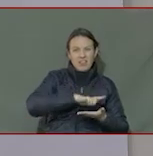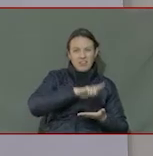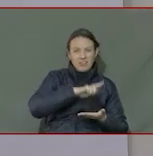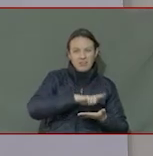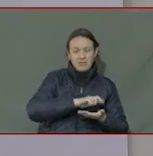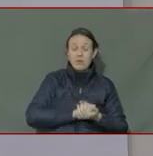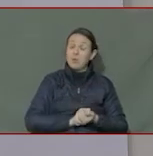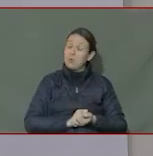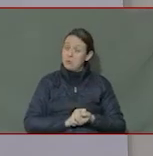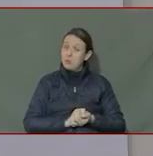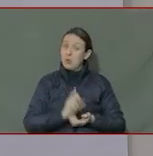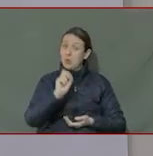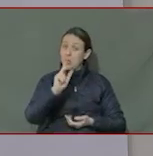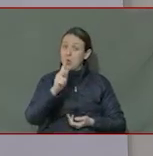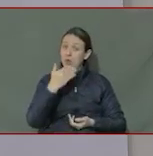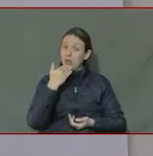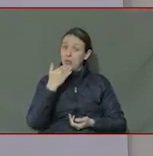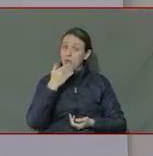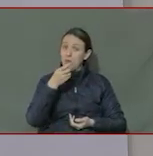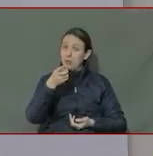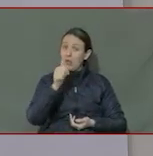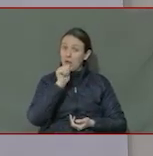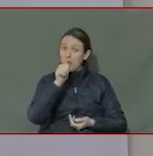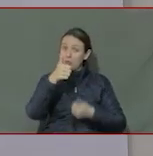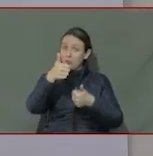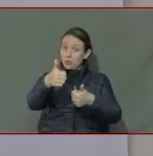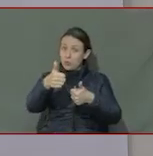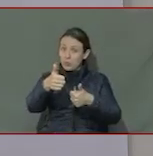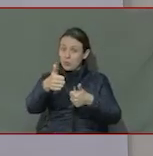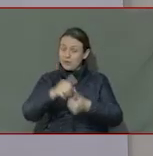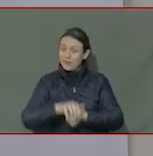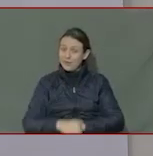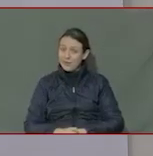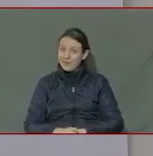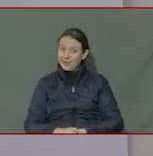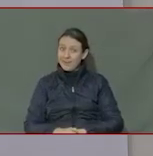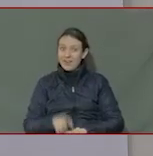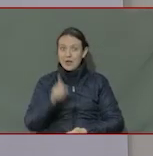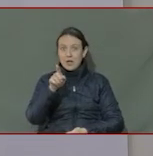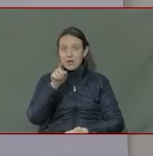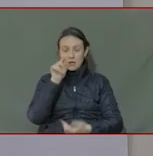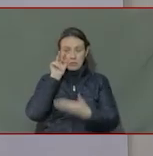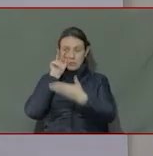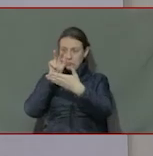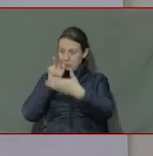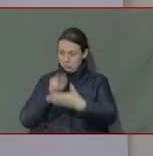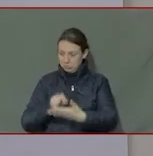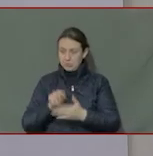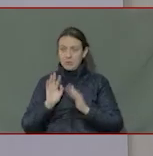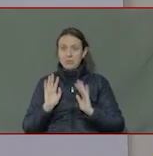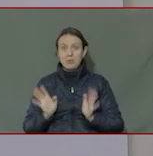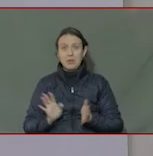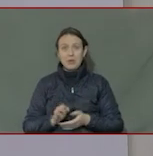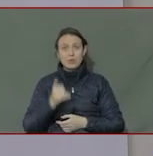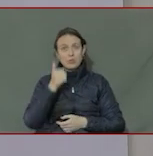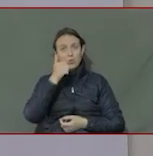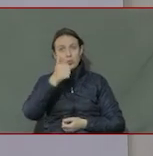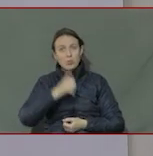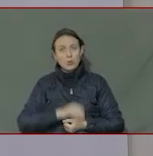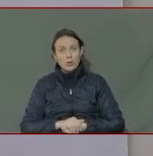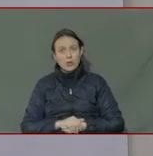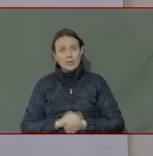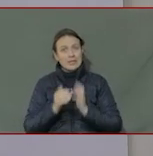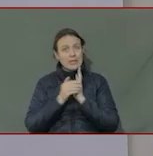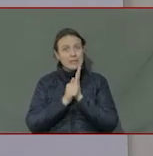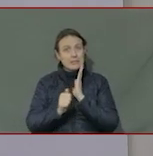meals. All right. Thank you. You've answered well. People is using, is just looking there. And that's what the ability I want to teach you today that you're going to need